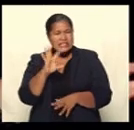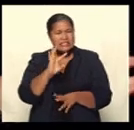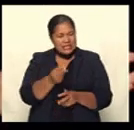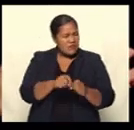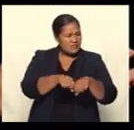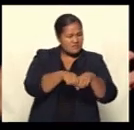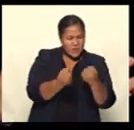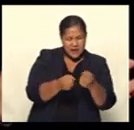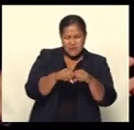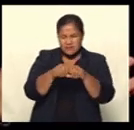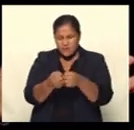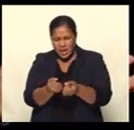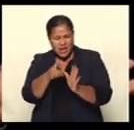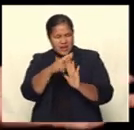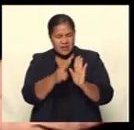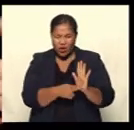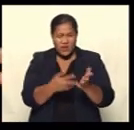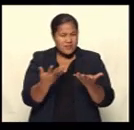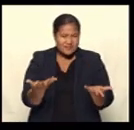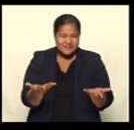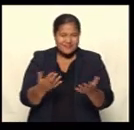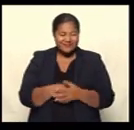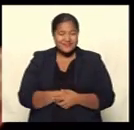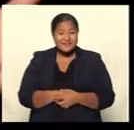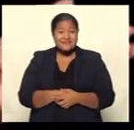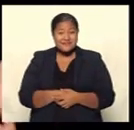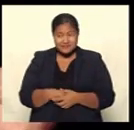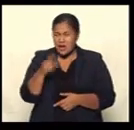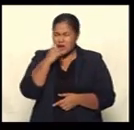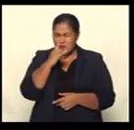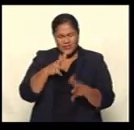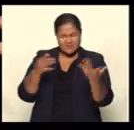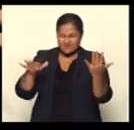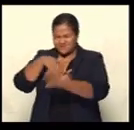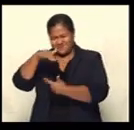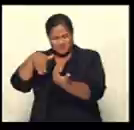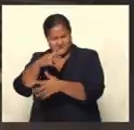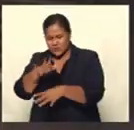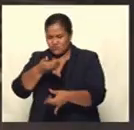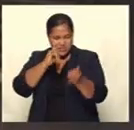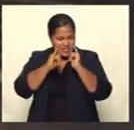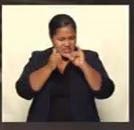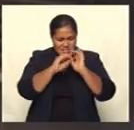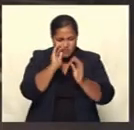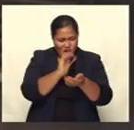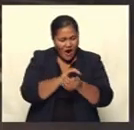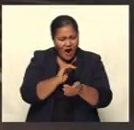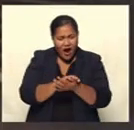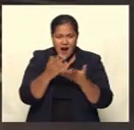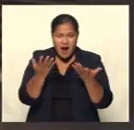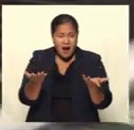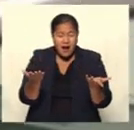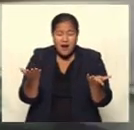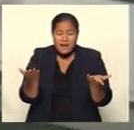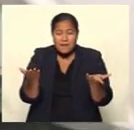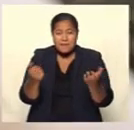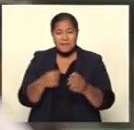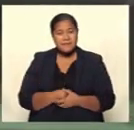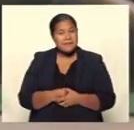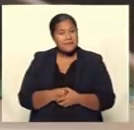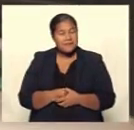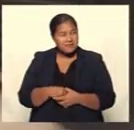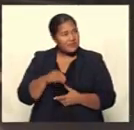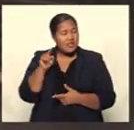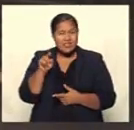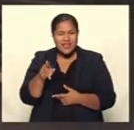breaches of that protocol and people are just socializing and drinking grog somewhere. I mean, this being